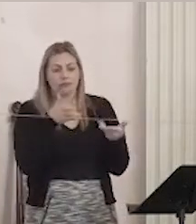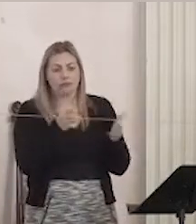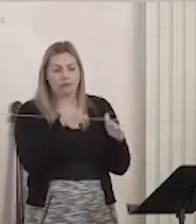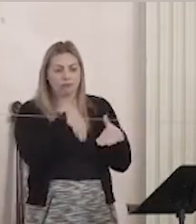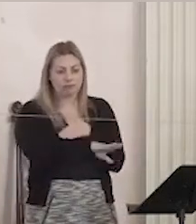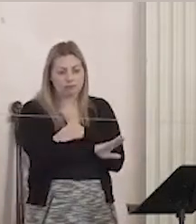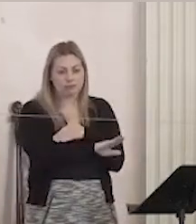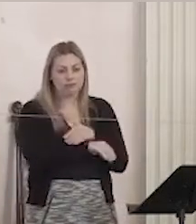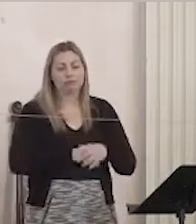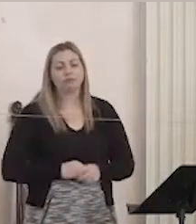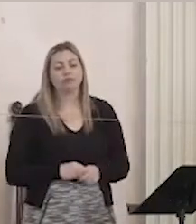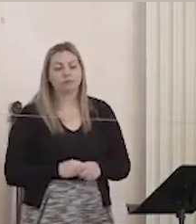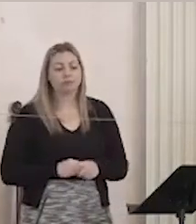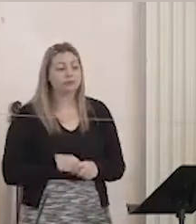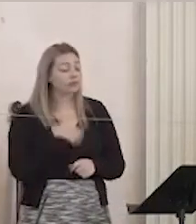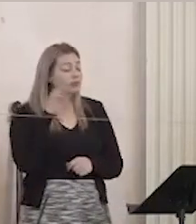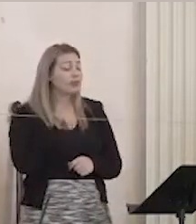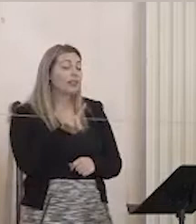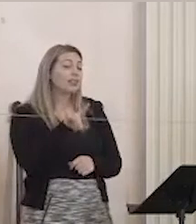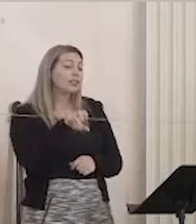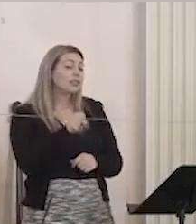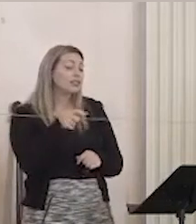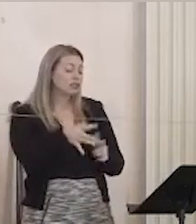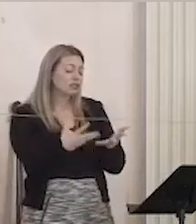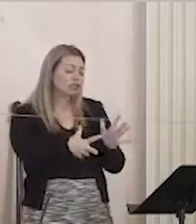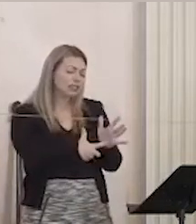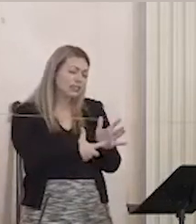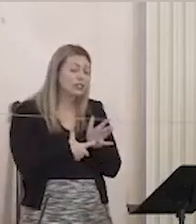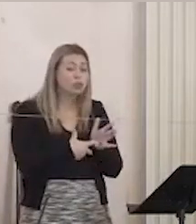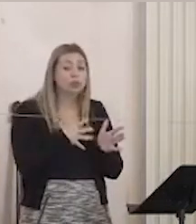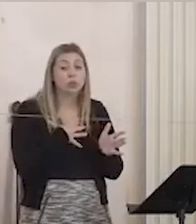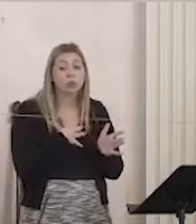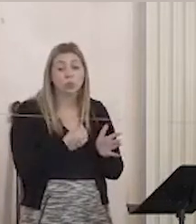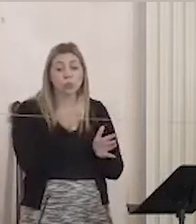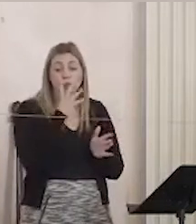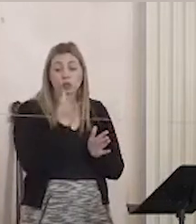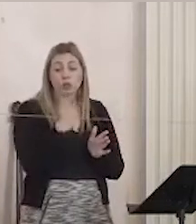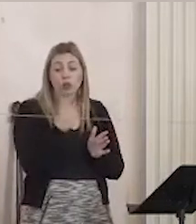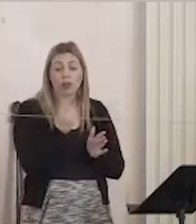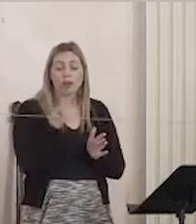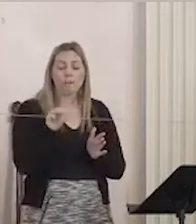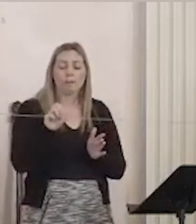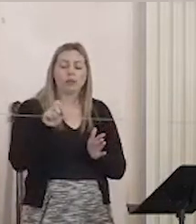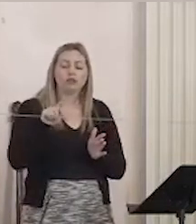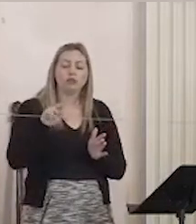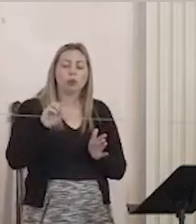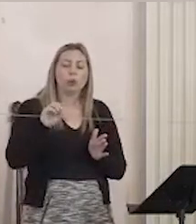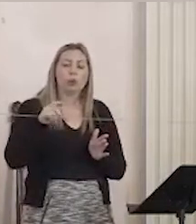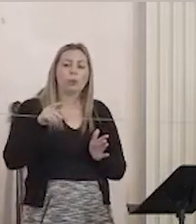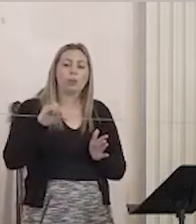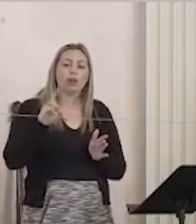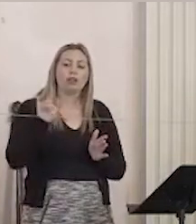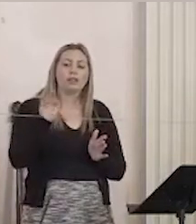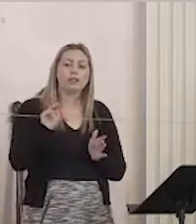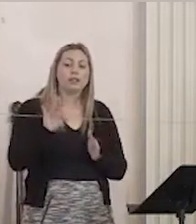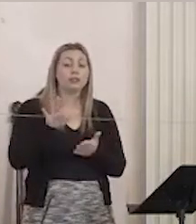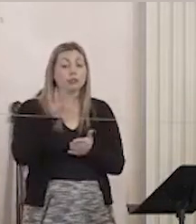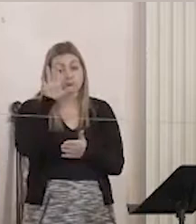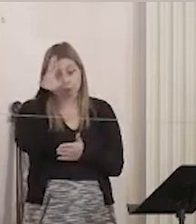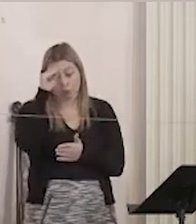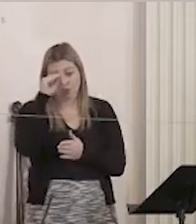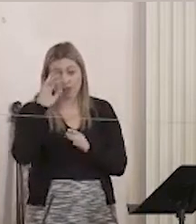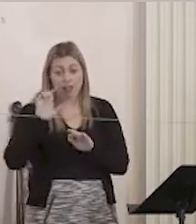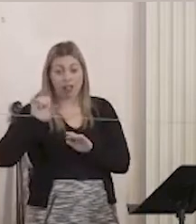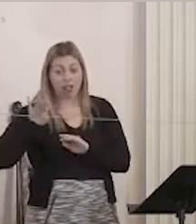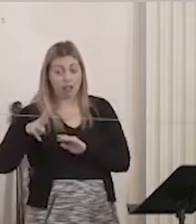admitted. It was Davies who insisted that the whites-only Metropolitan Boys Club, who had been meeting at All